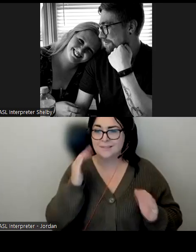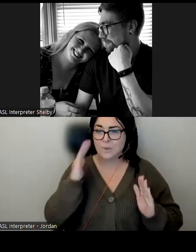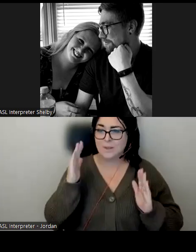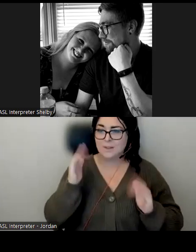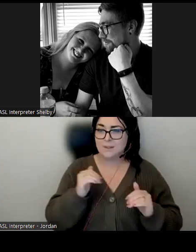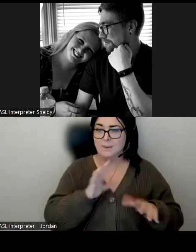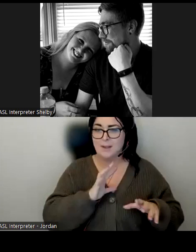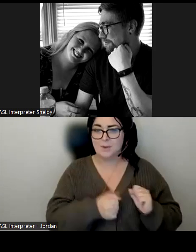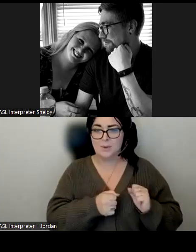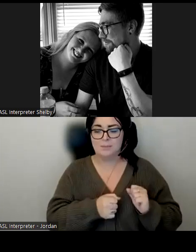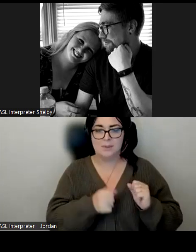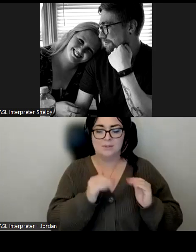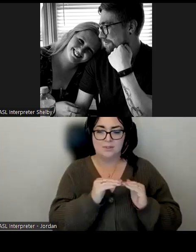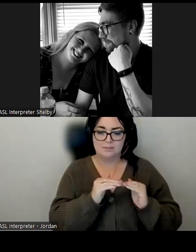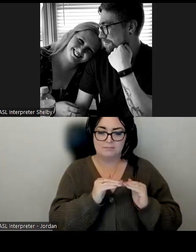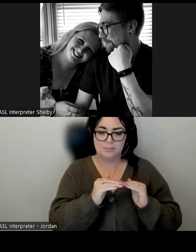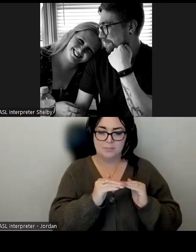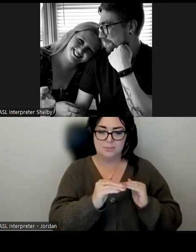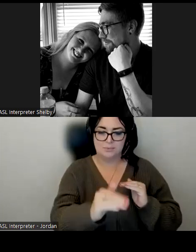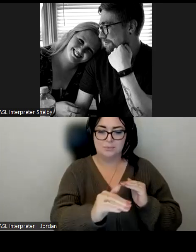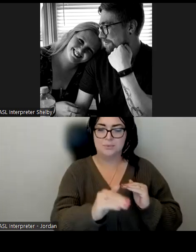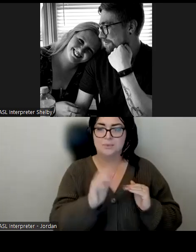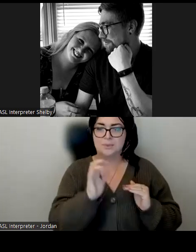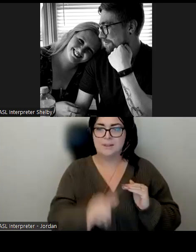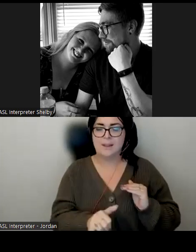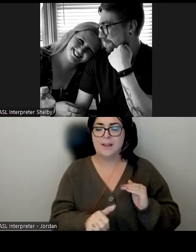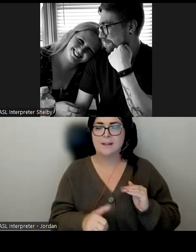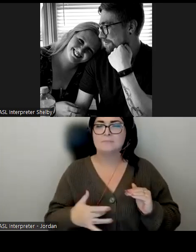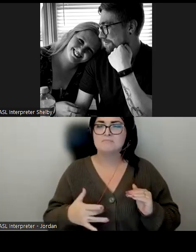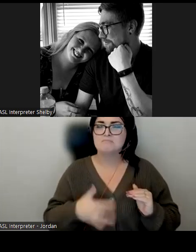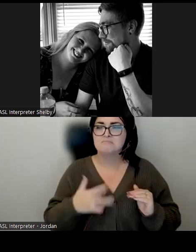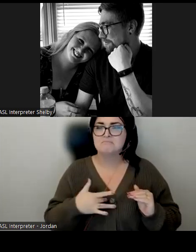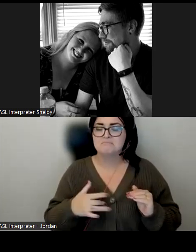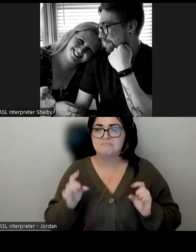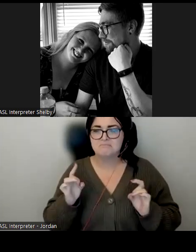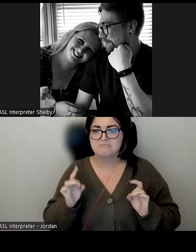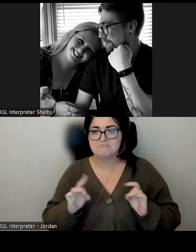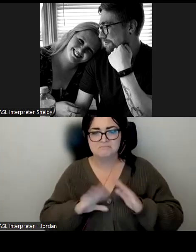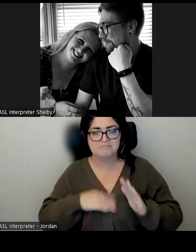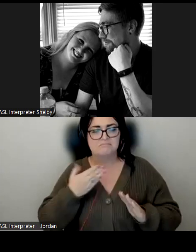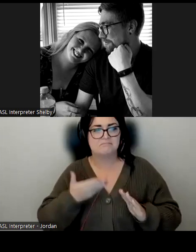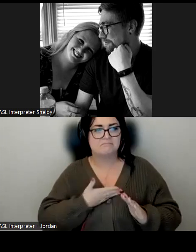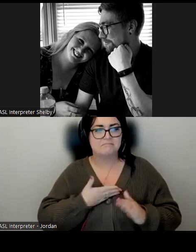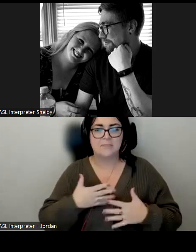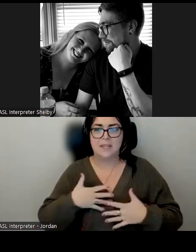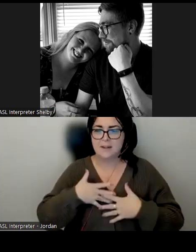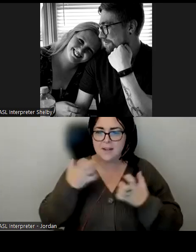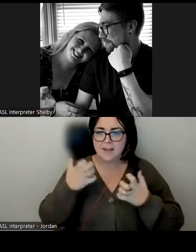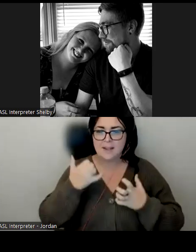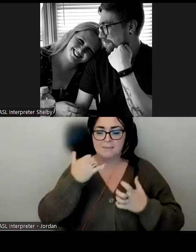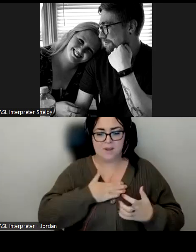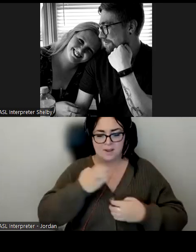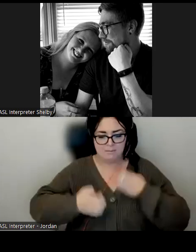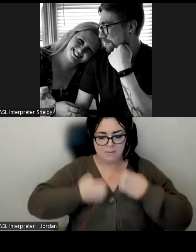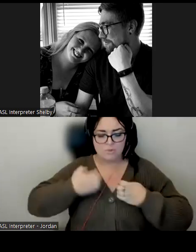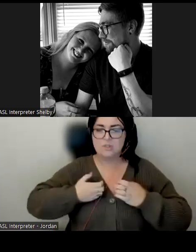very linear fashion, we may be upset when we feel like our emotions are all over the place and we can't make sense